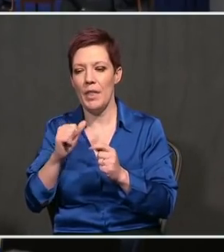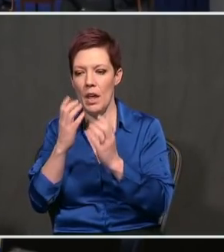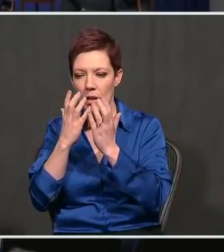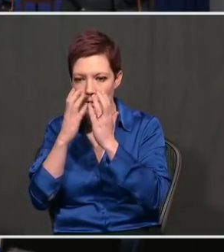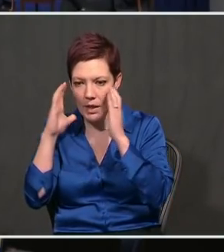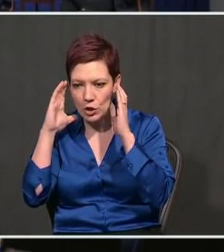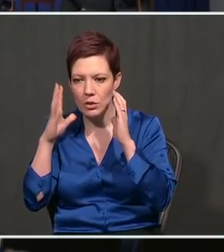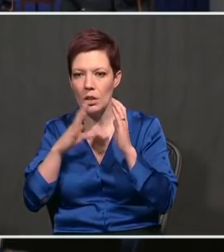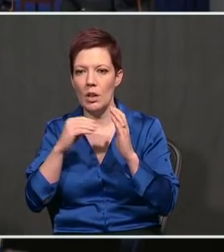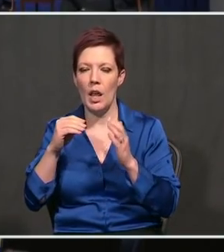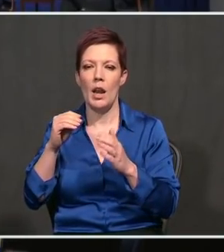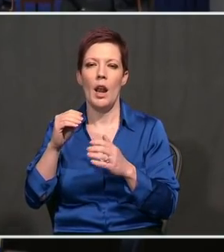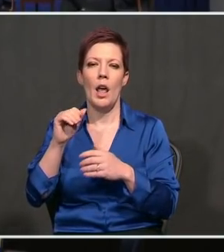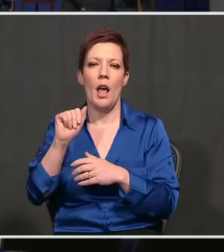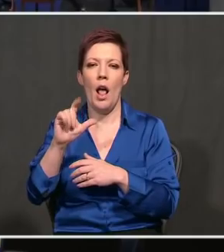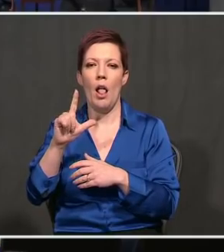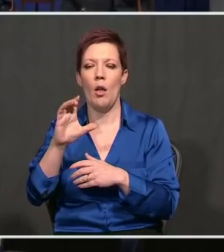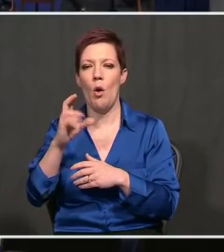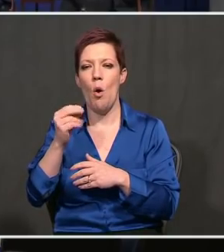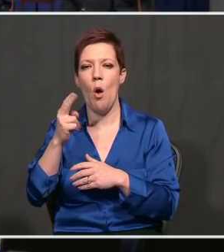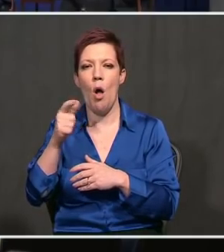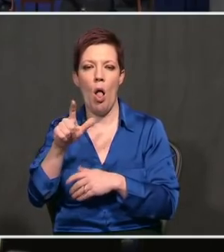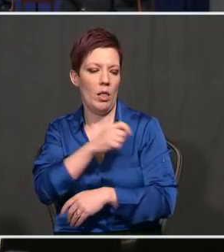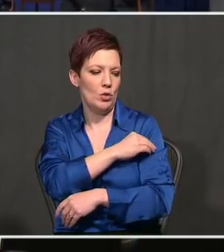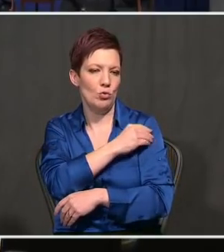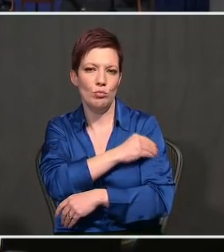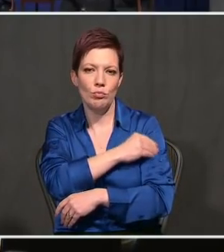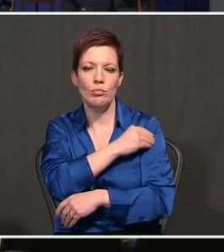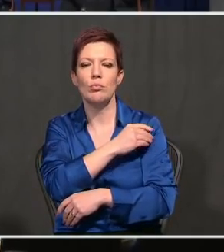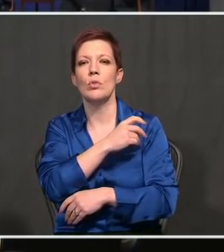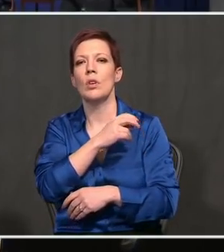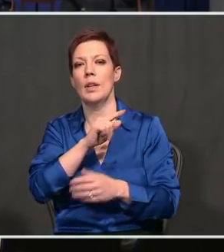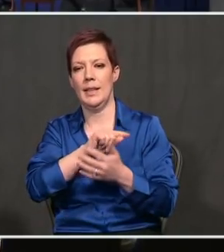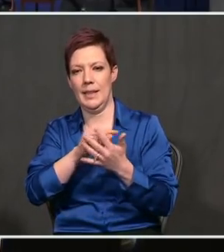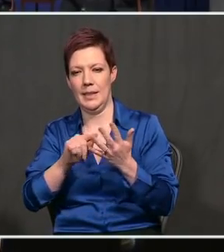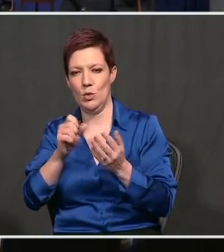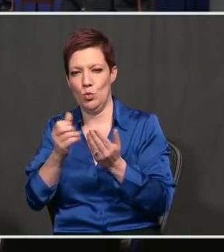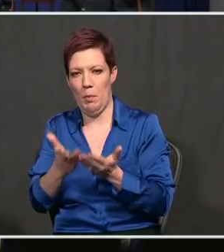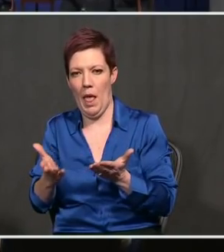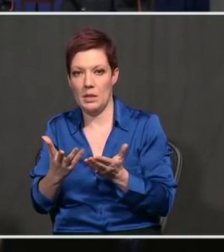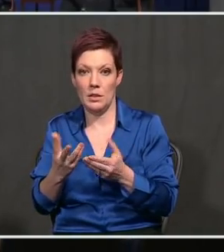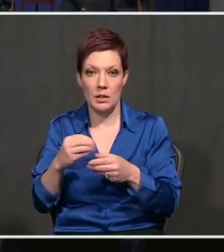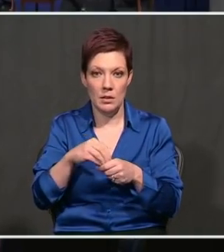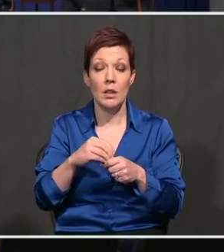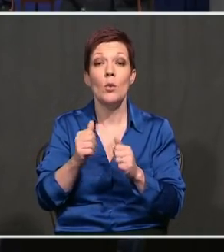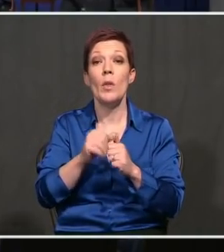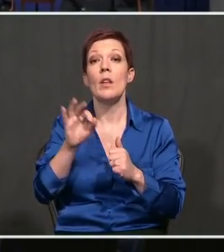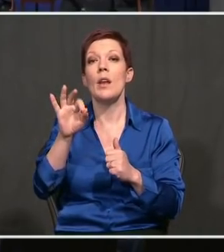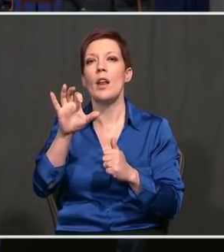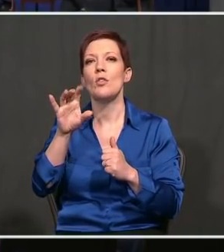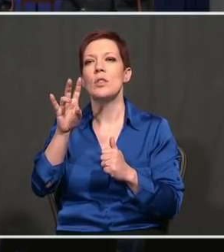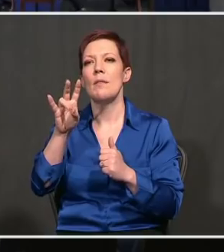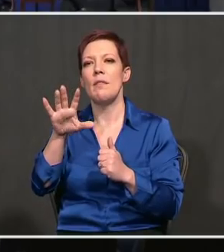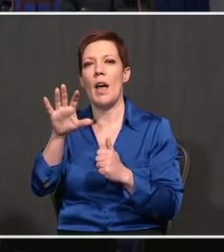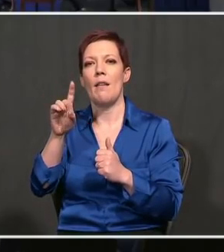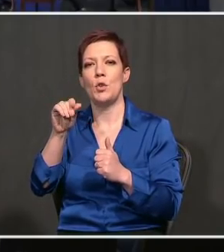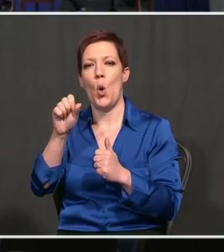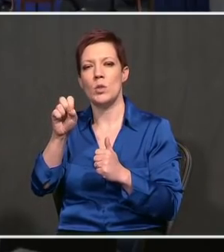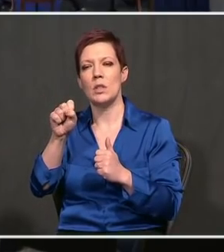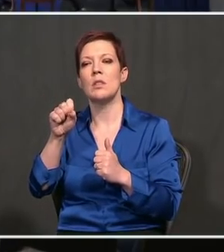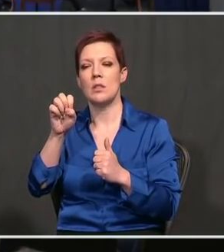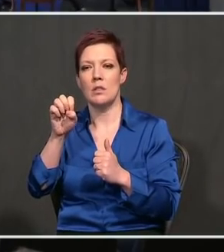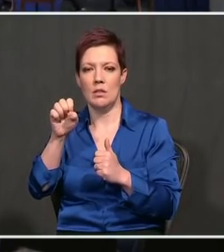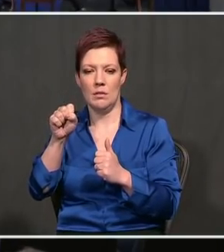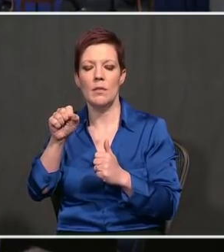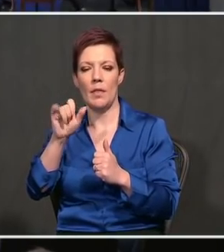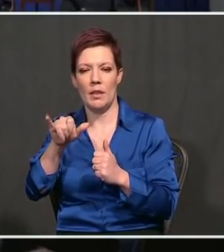and in enough quantities to meet the Pfizer minimum, which is 975 doses. So we will be